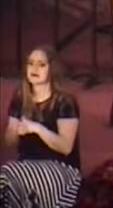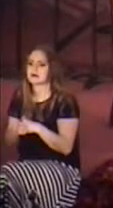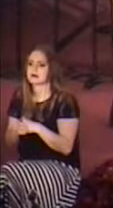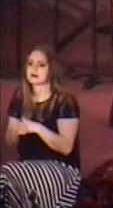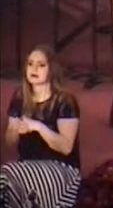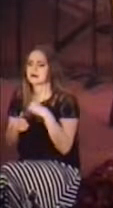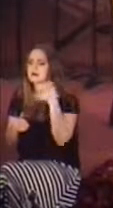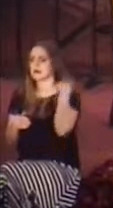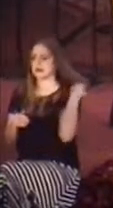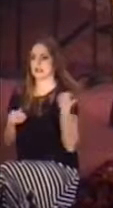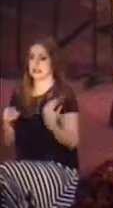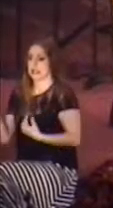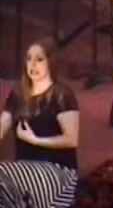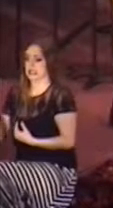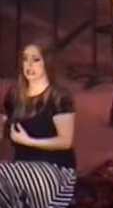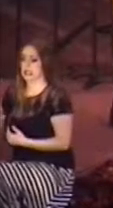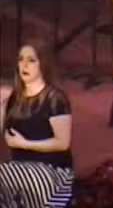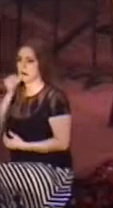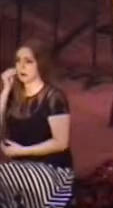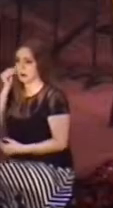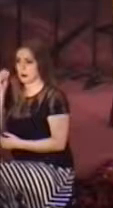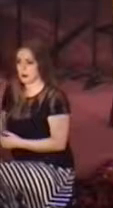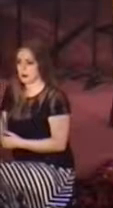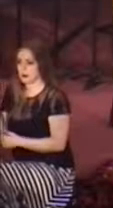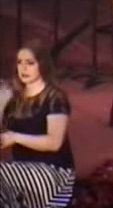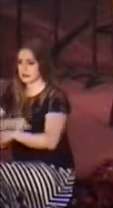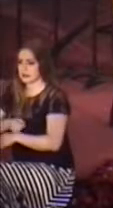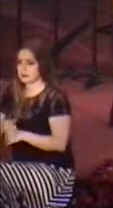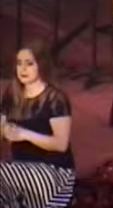I came home one day, and